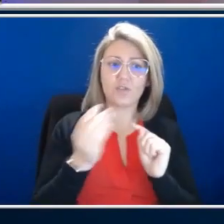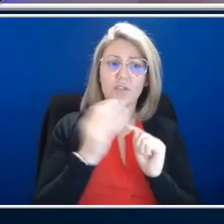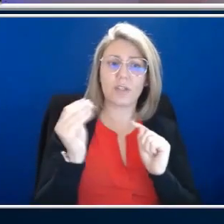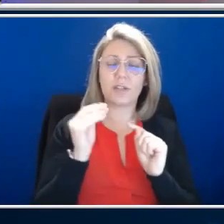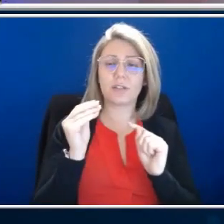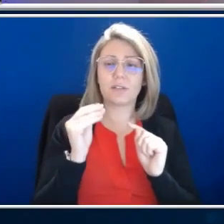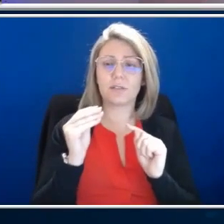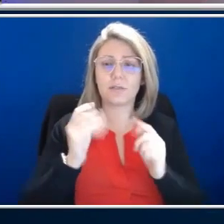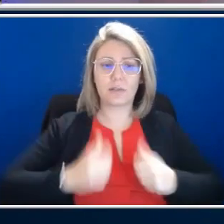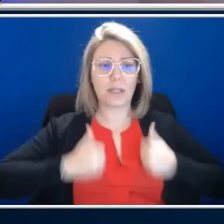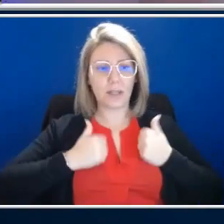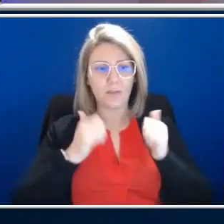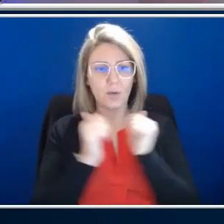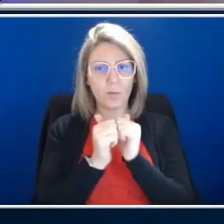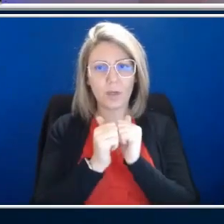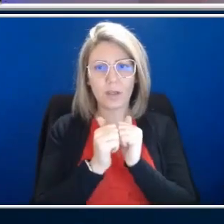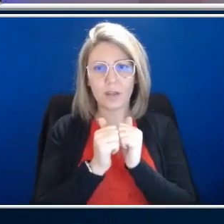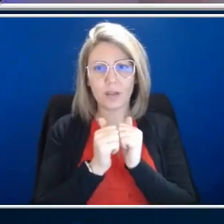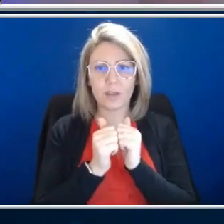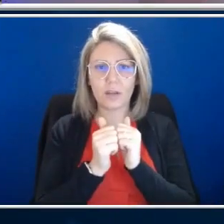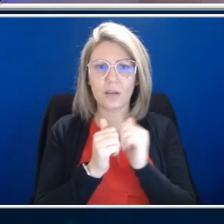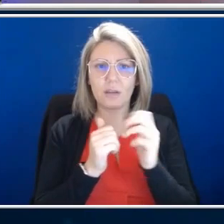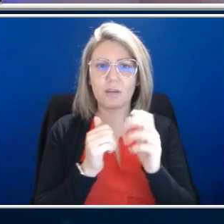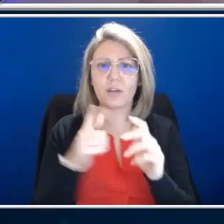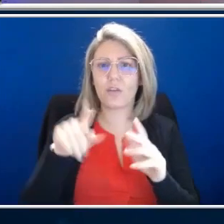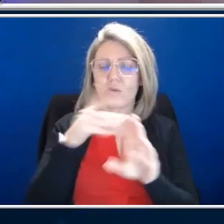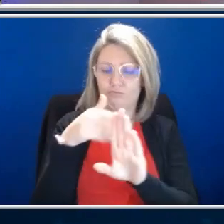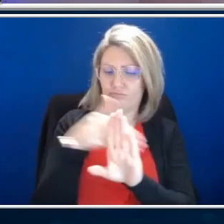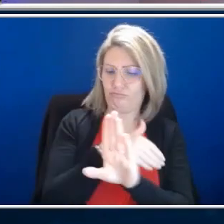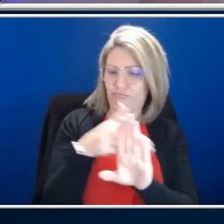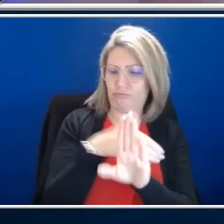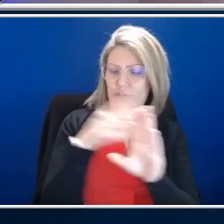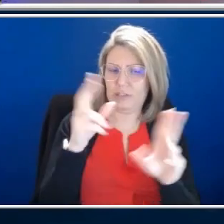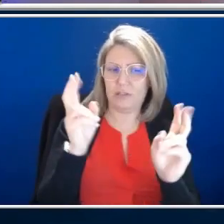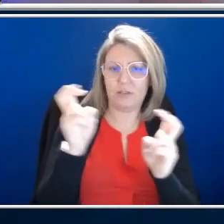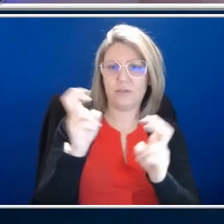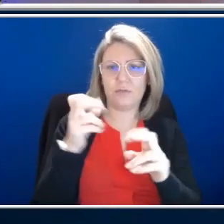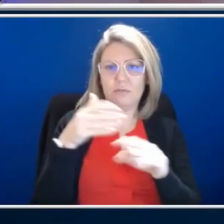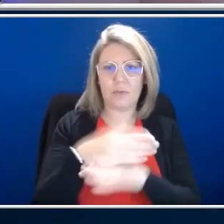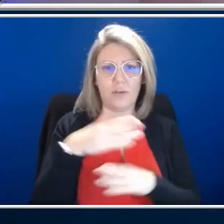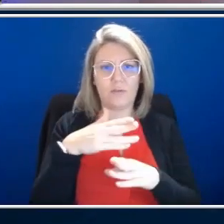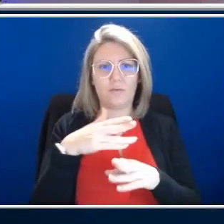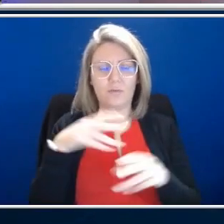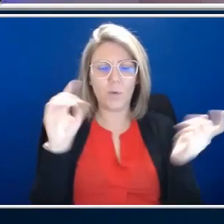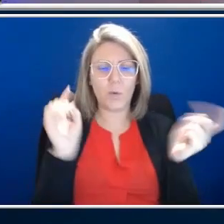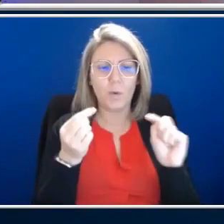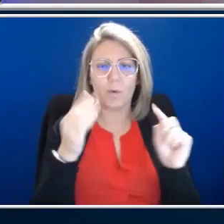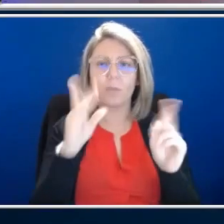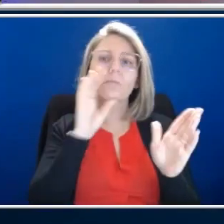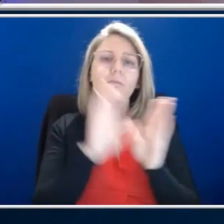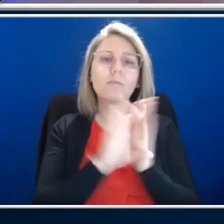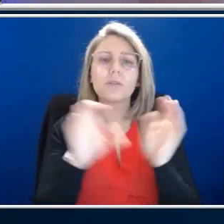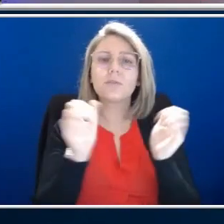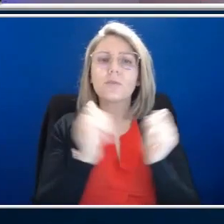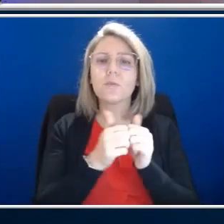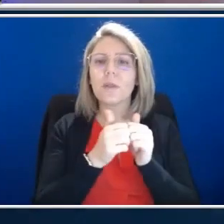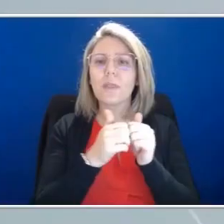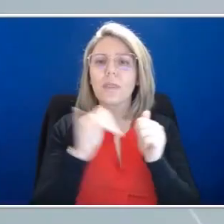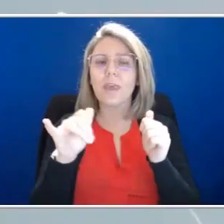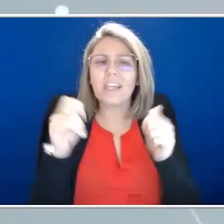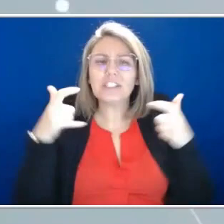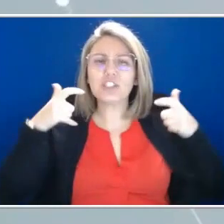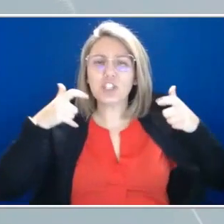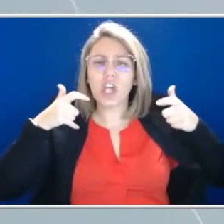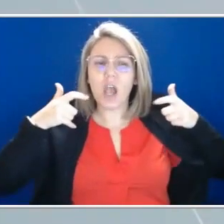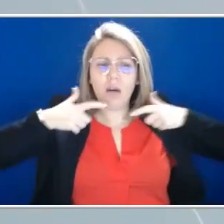with all those preconditions that you had after your injuries. We have some pictures of you with that big halo brace on your